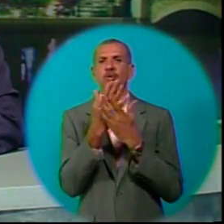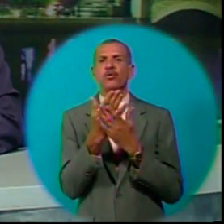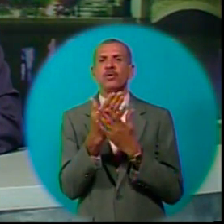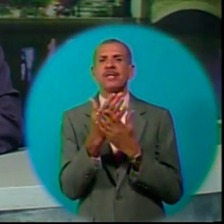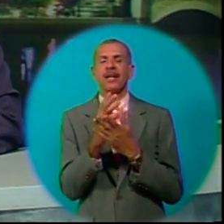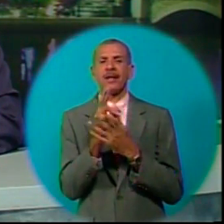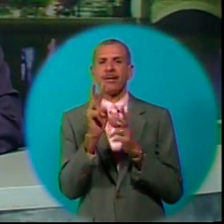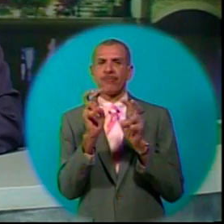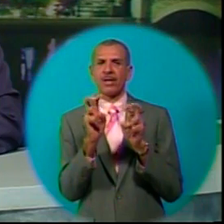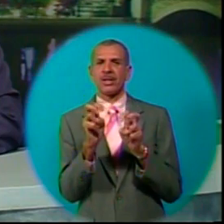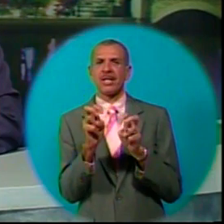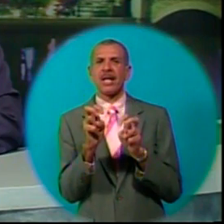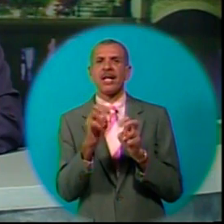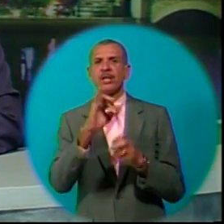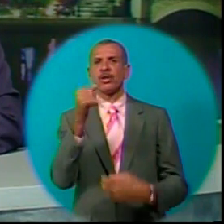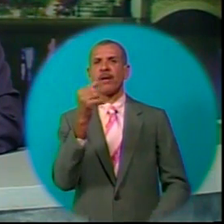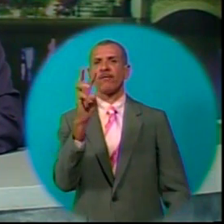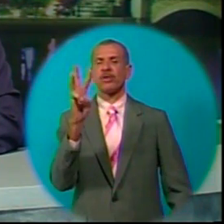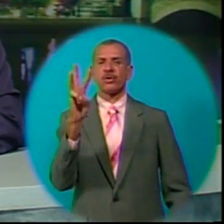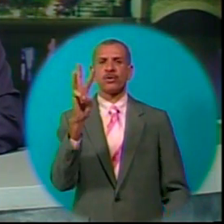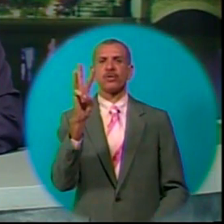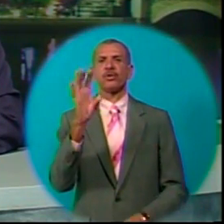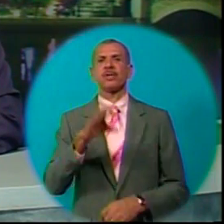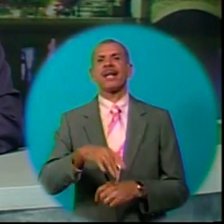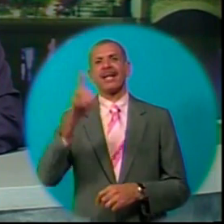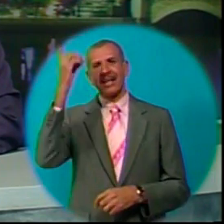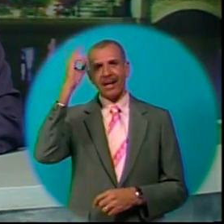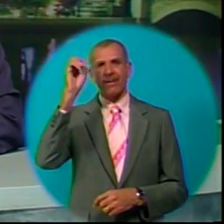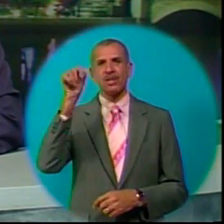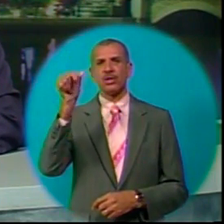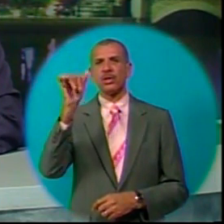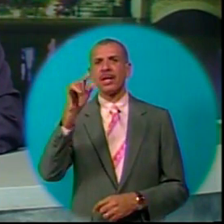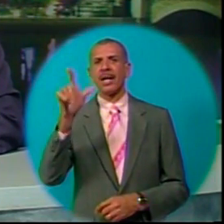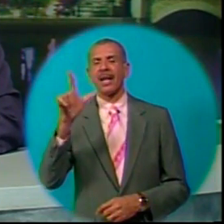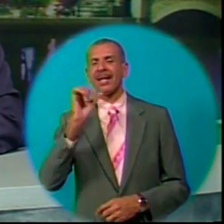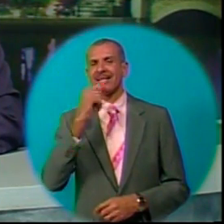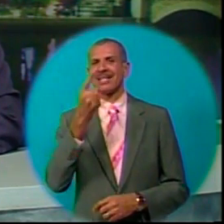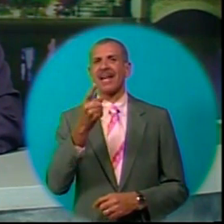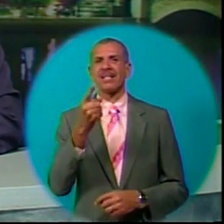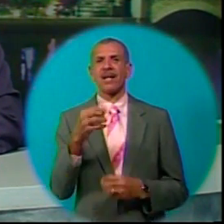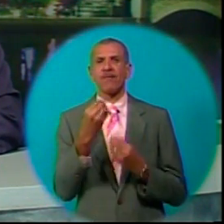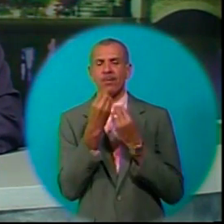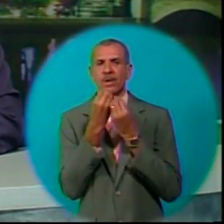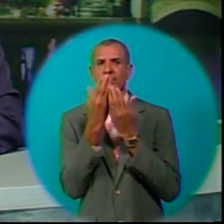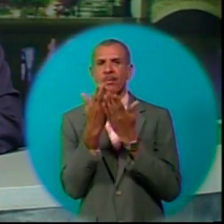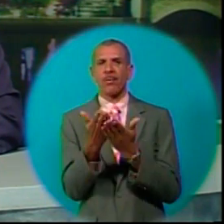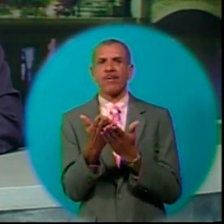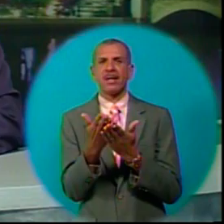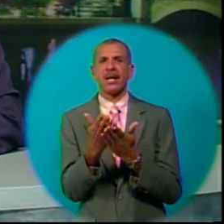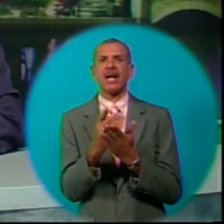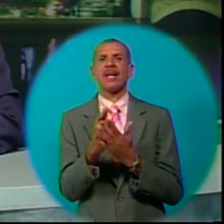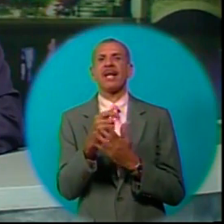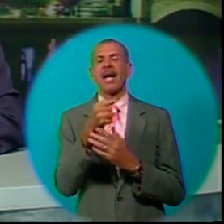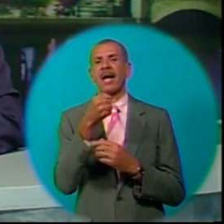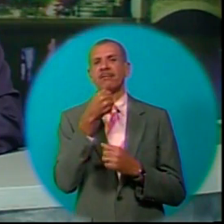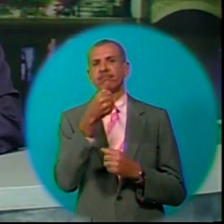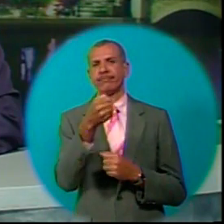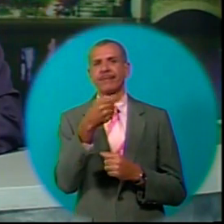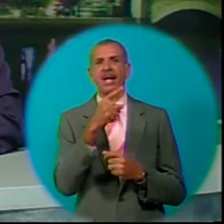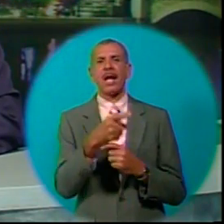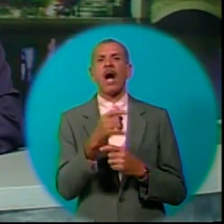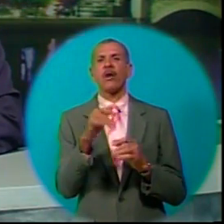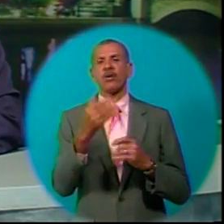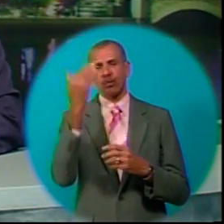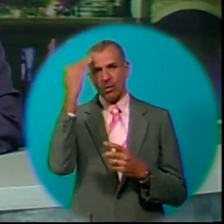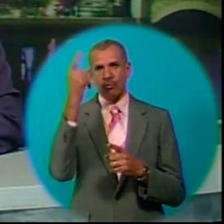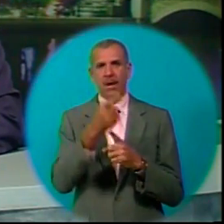Overseer in the Jehovah's Witnesses Church, David Gill. He says information will be provided in the public address, How Can You